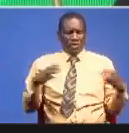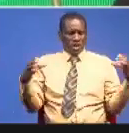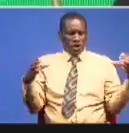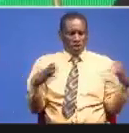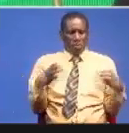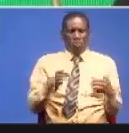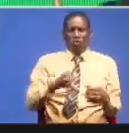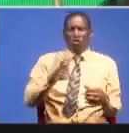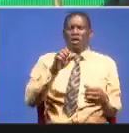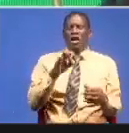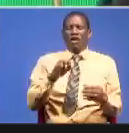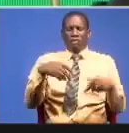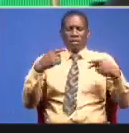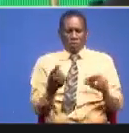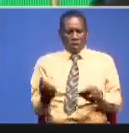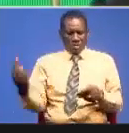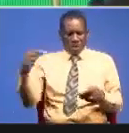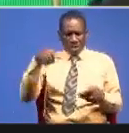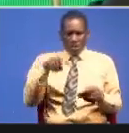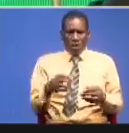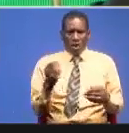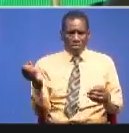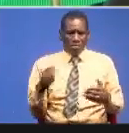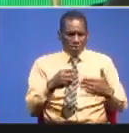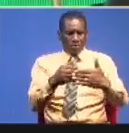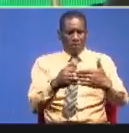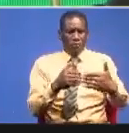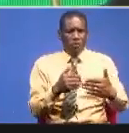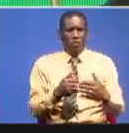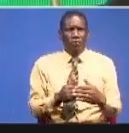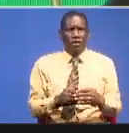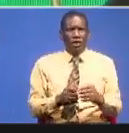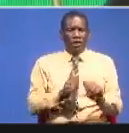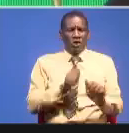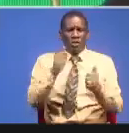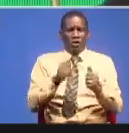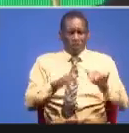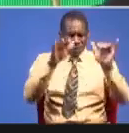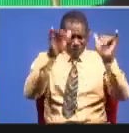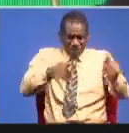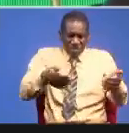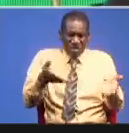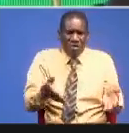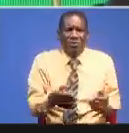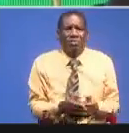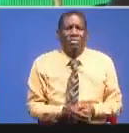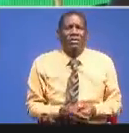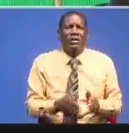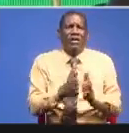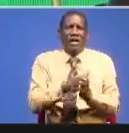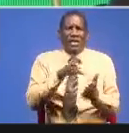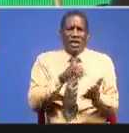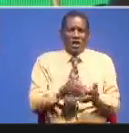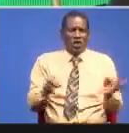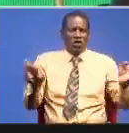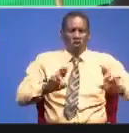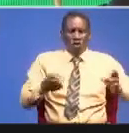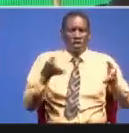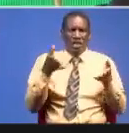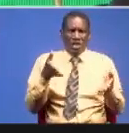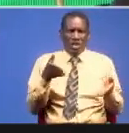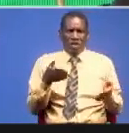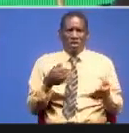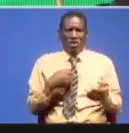of CAF people who are going to come here at least a month in advance, and they'll be staying here. And already now